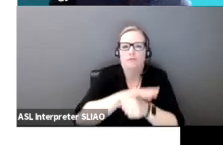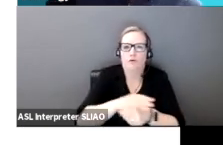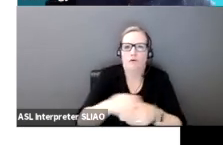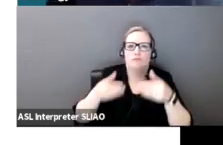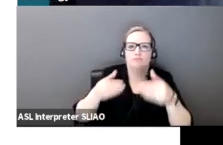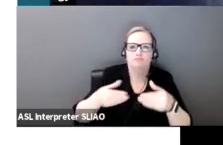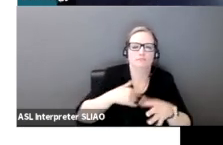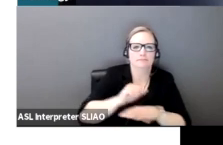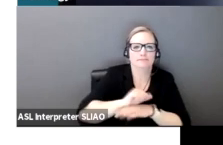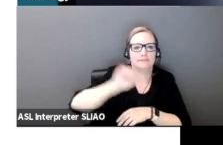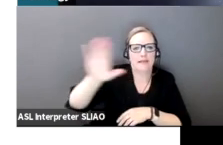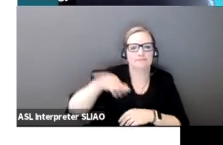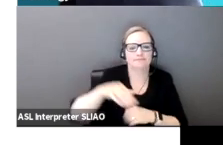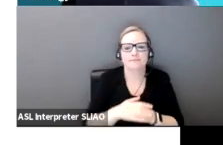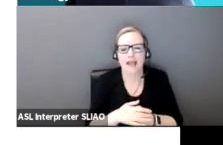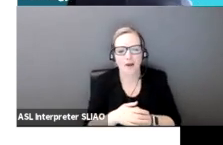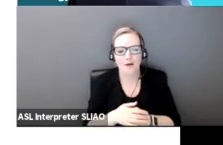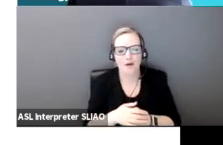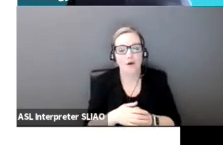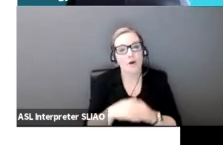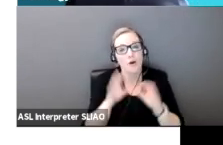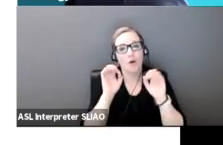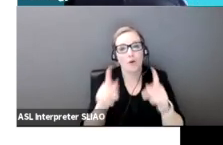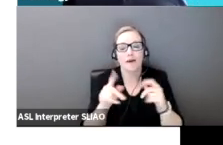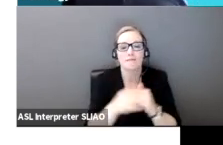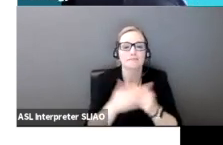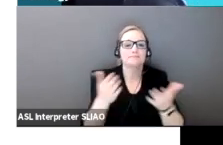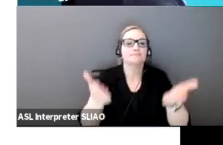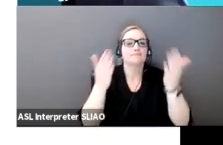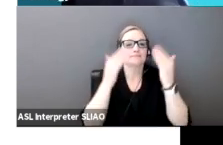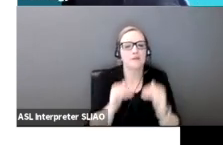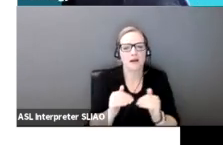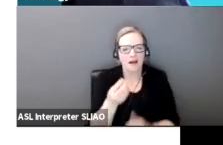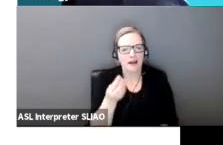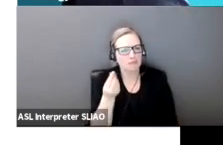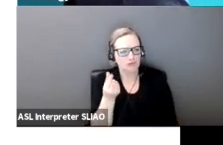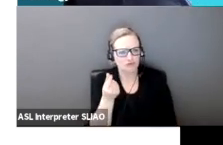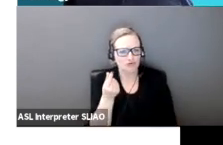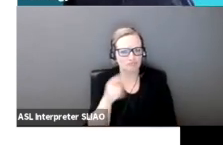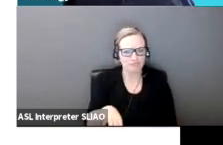So how much does it cost? Well, it depends. A simple